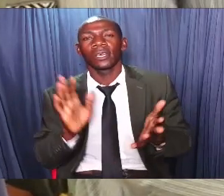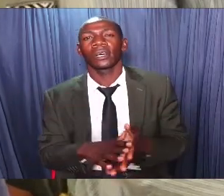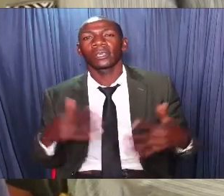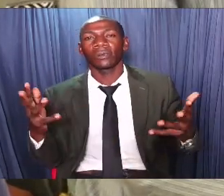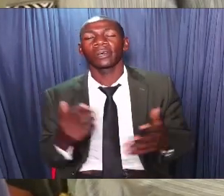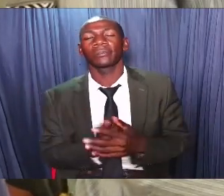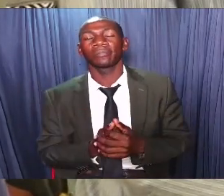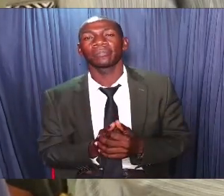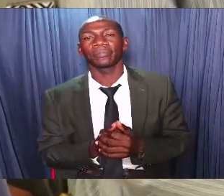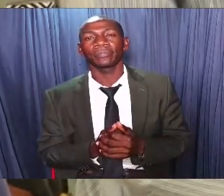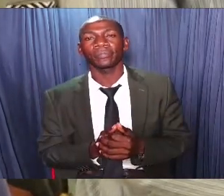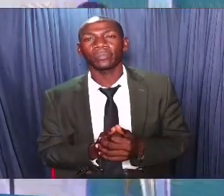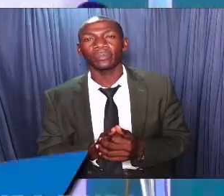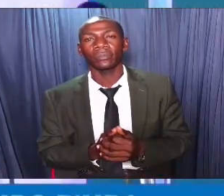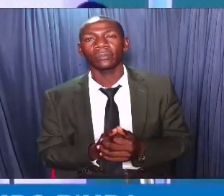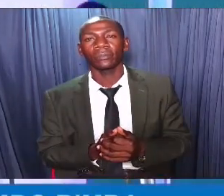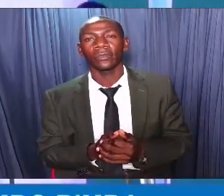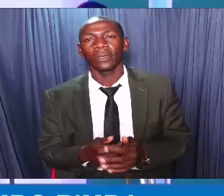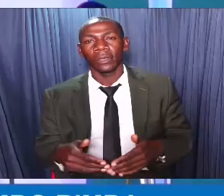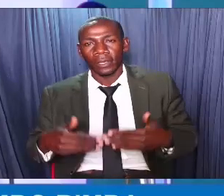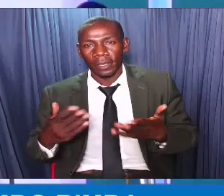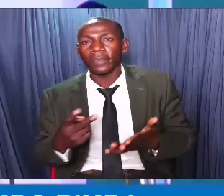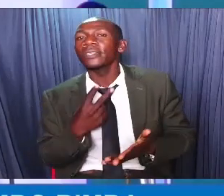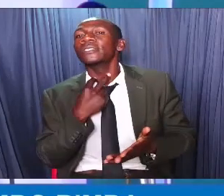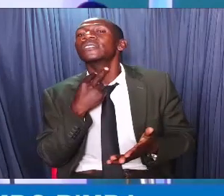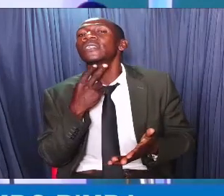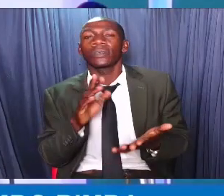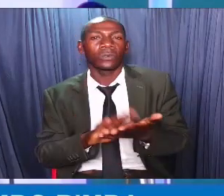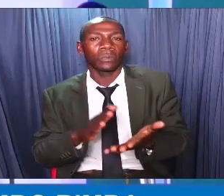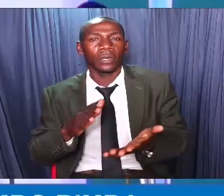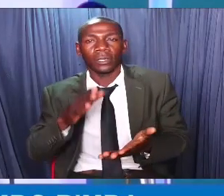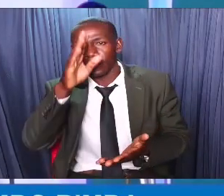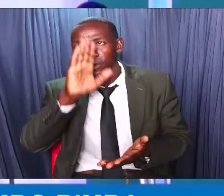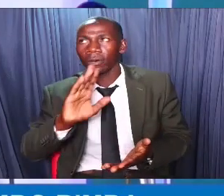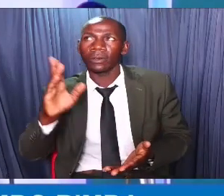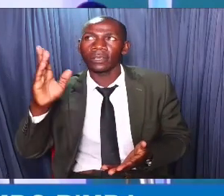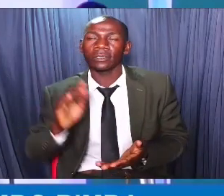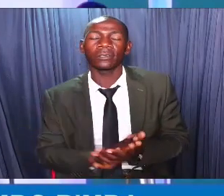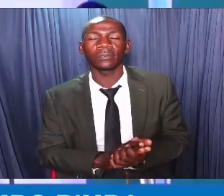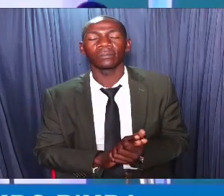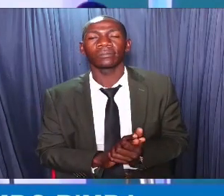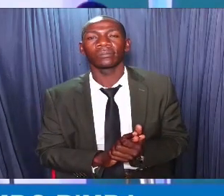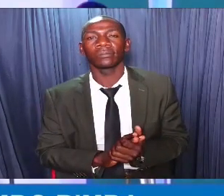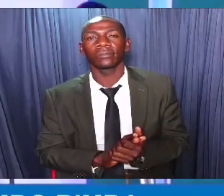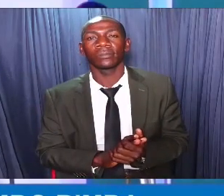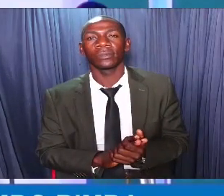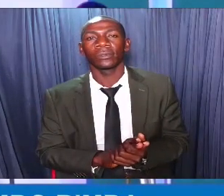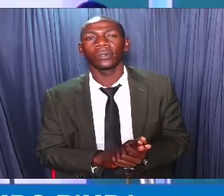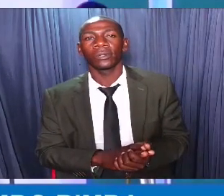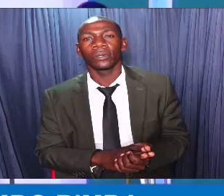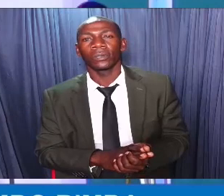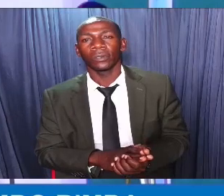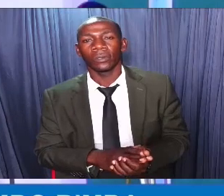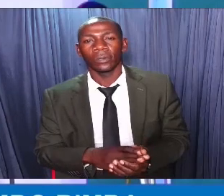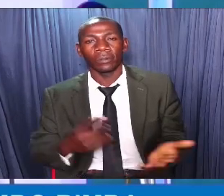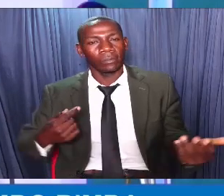Hallelujah. Hallelujah. Maana tulipewa sauti tumsifu. Because you are given the voices to praise him. Kwa hivyo wenye mitambo